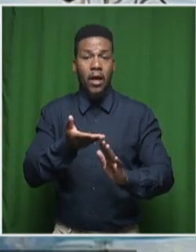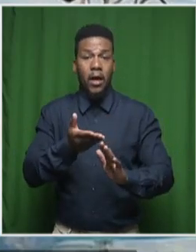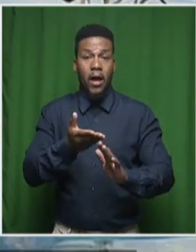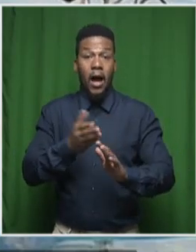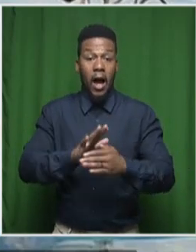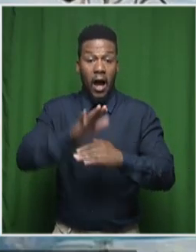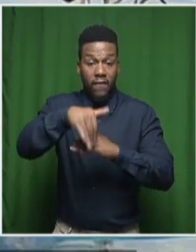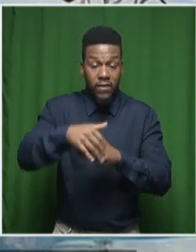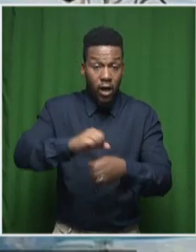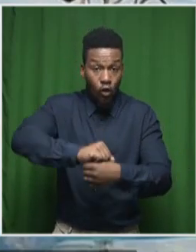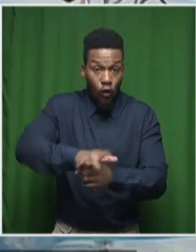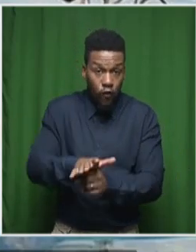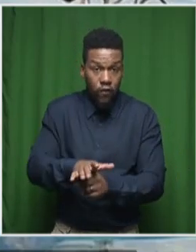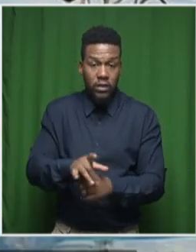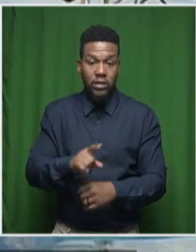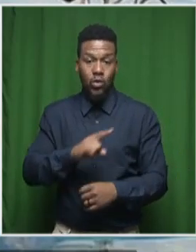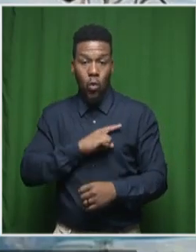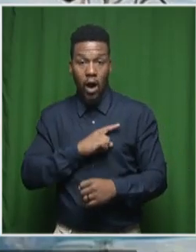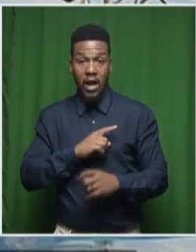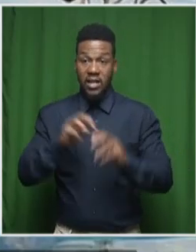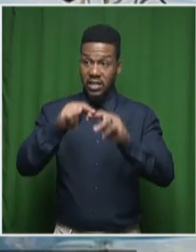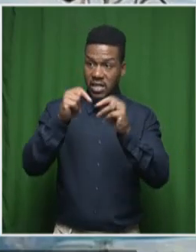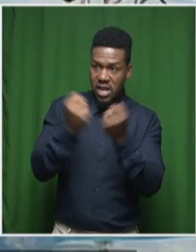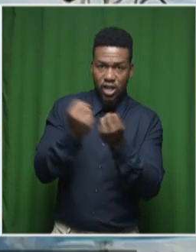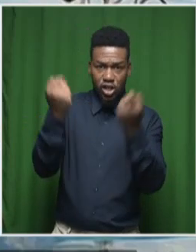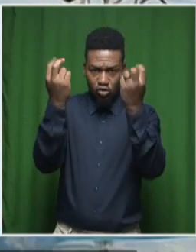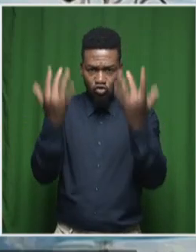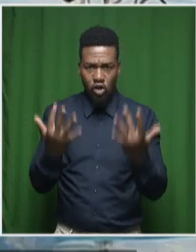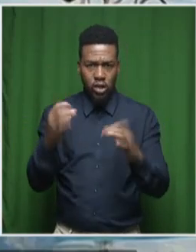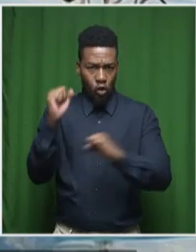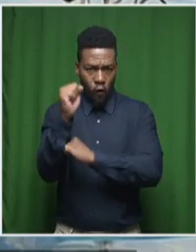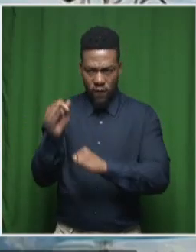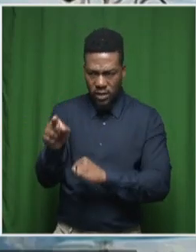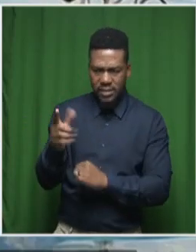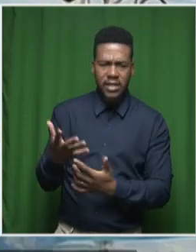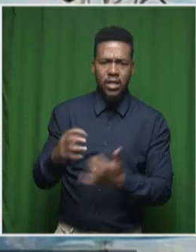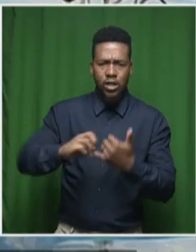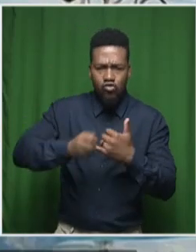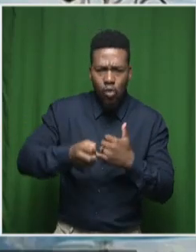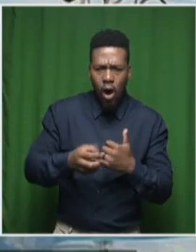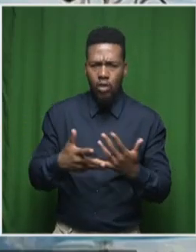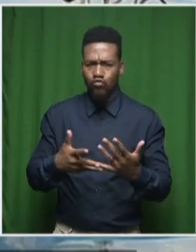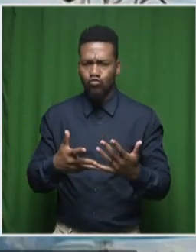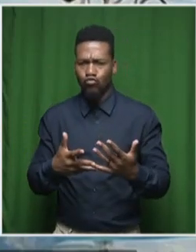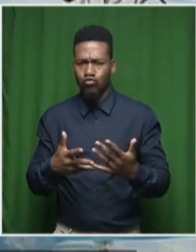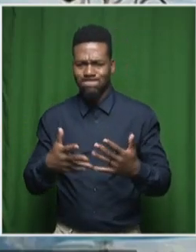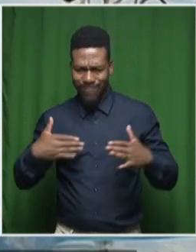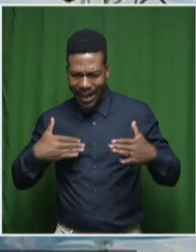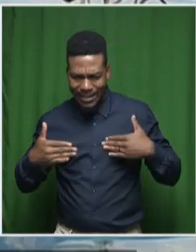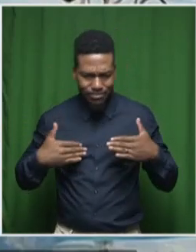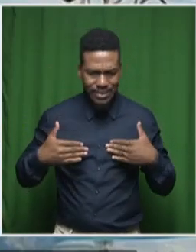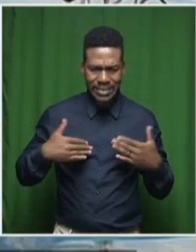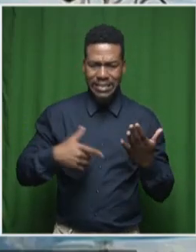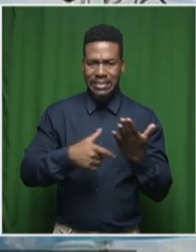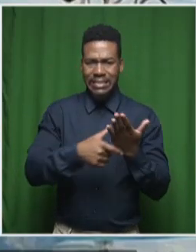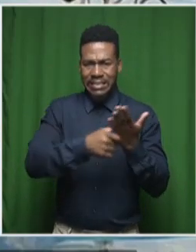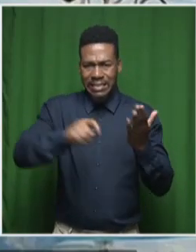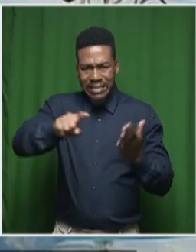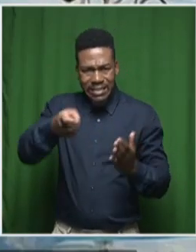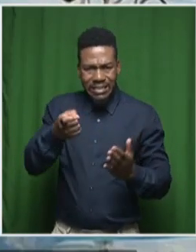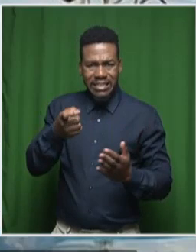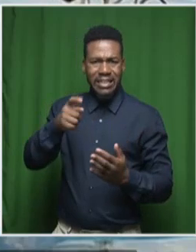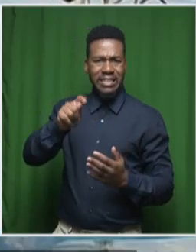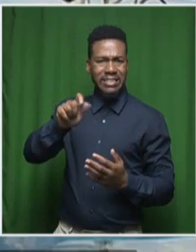era, where a national treasury has come in to really manage some of the administrative taxes that are associated with